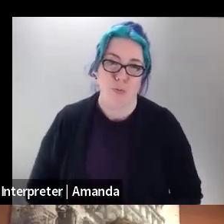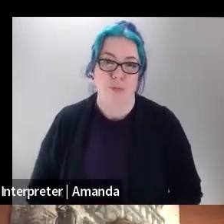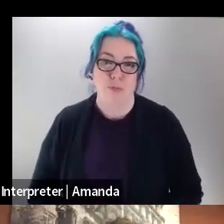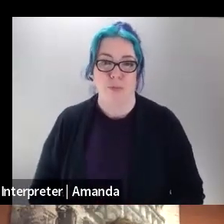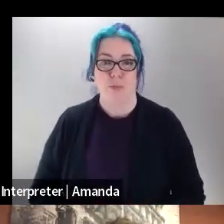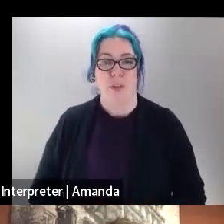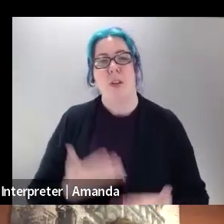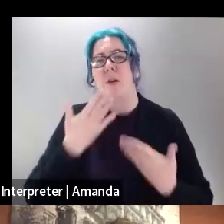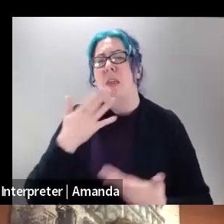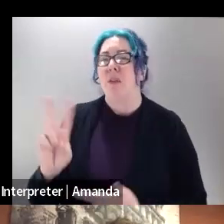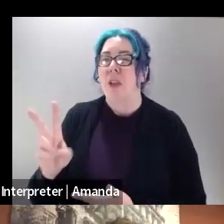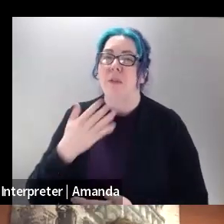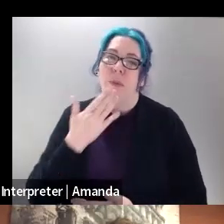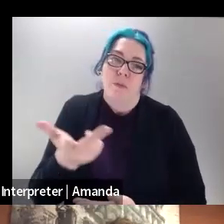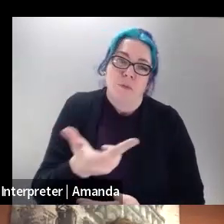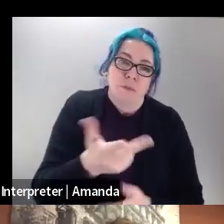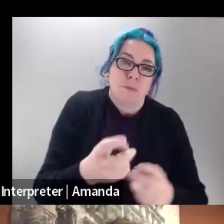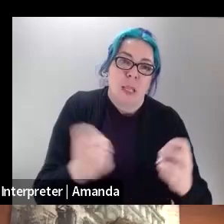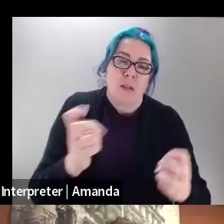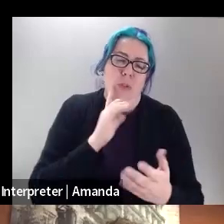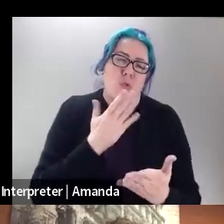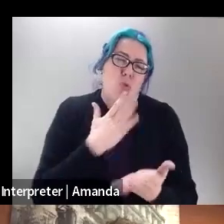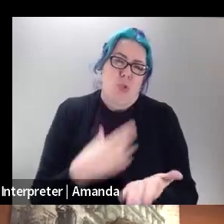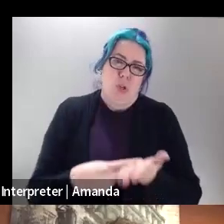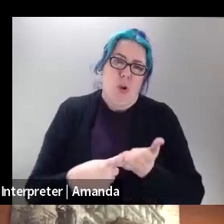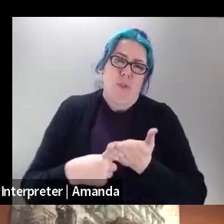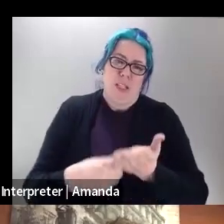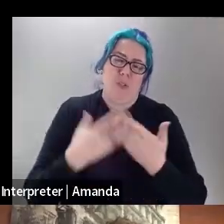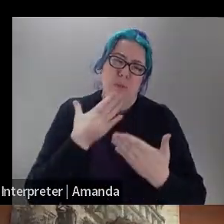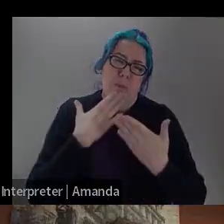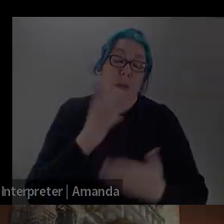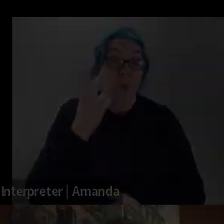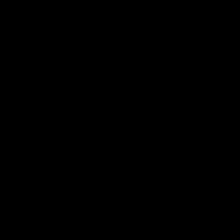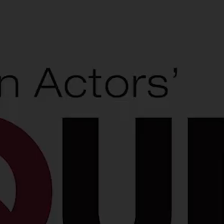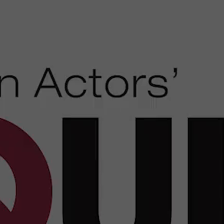and to everybody who's been here. It's been a great conversation. We'll see you next time. Thank you very much.